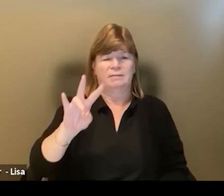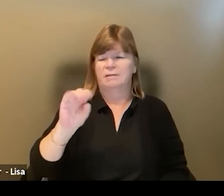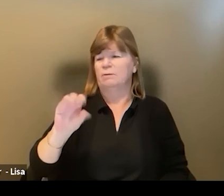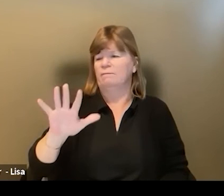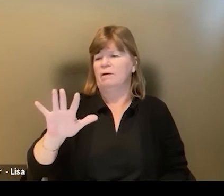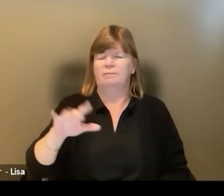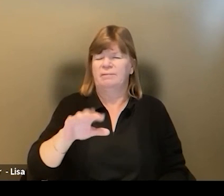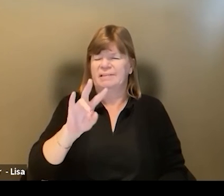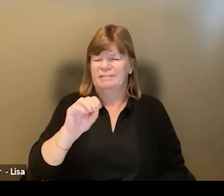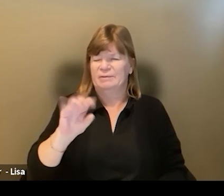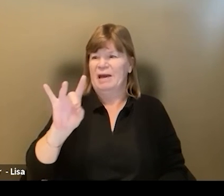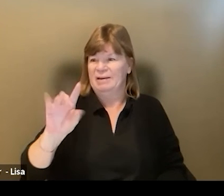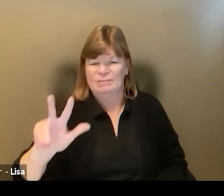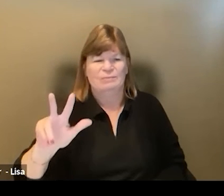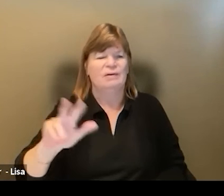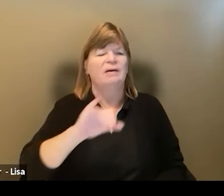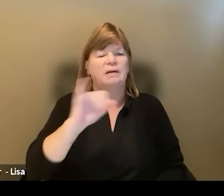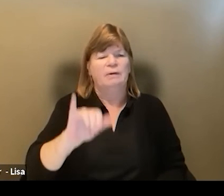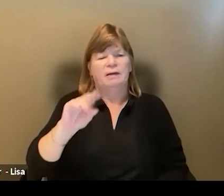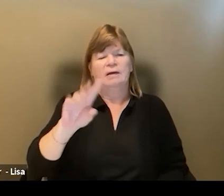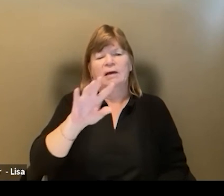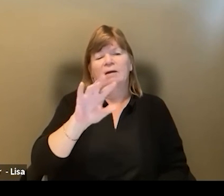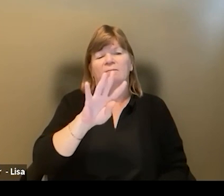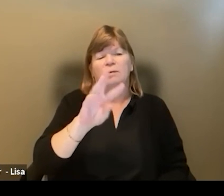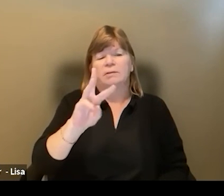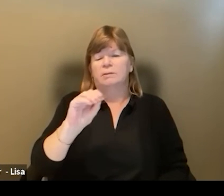is 7083, Indianapolis, Indiana